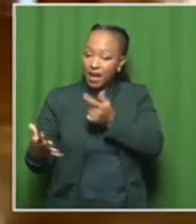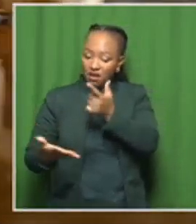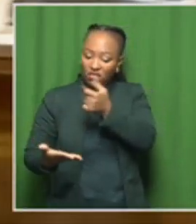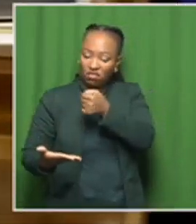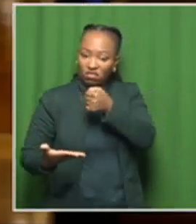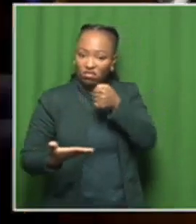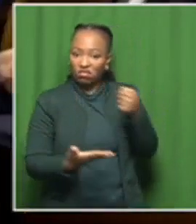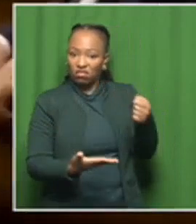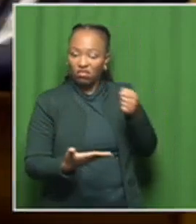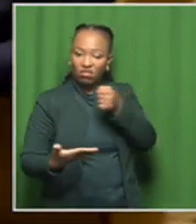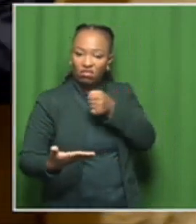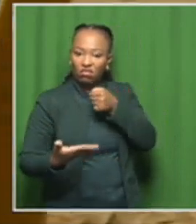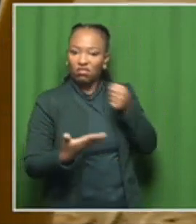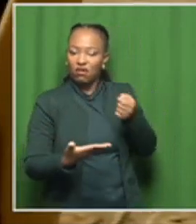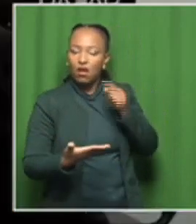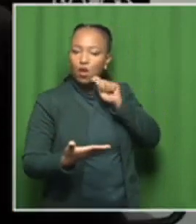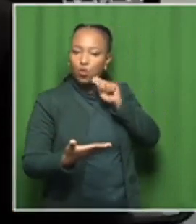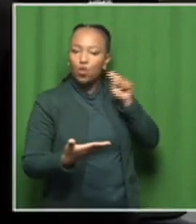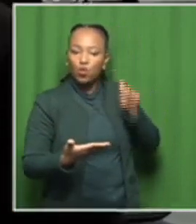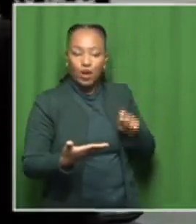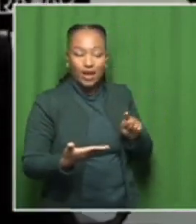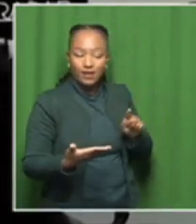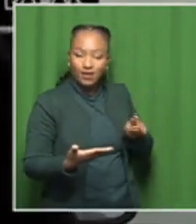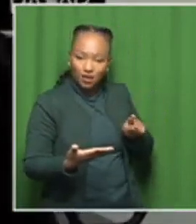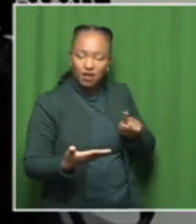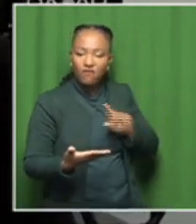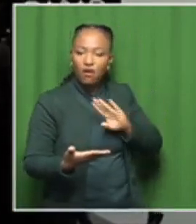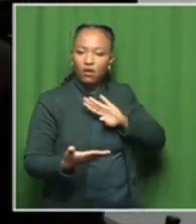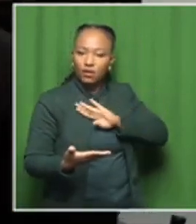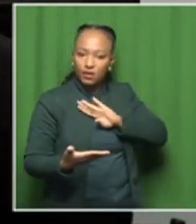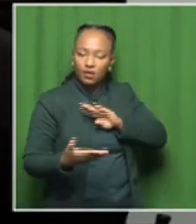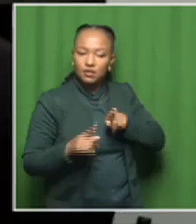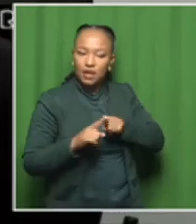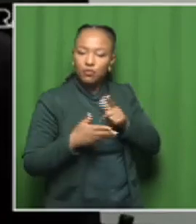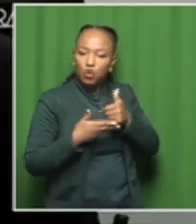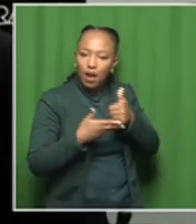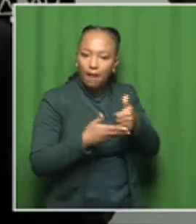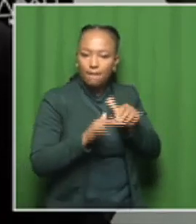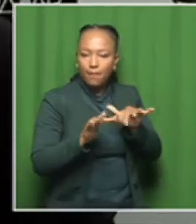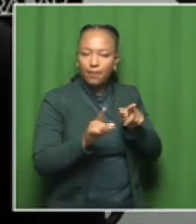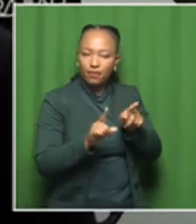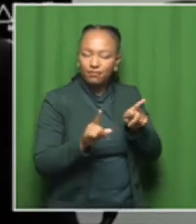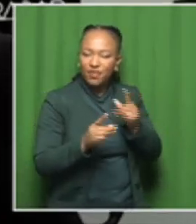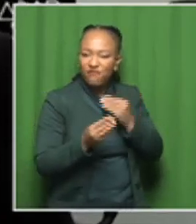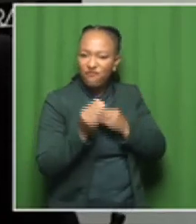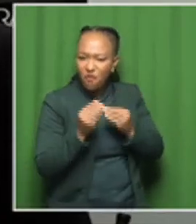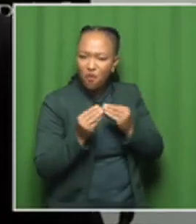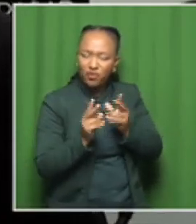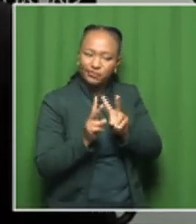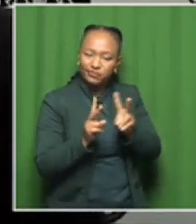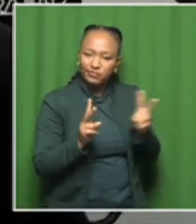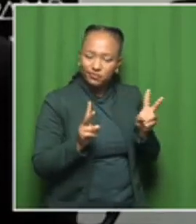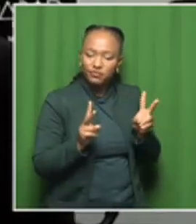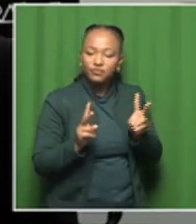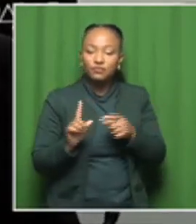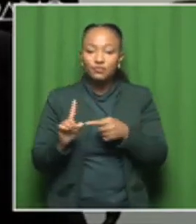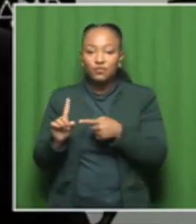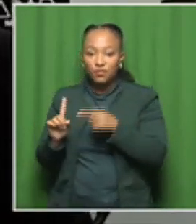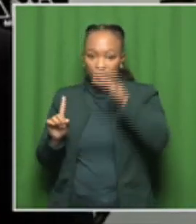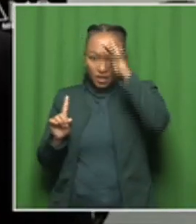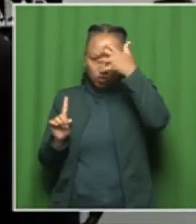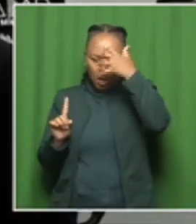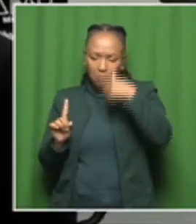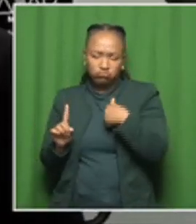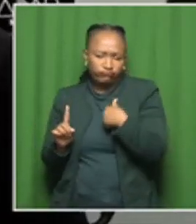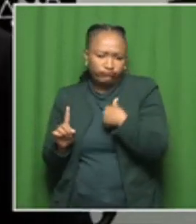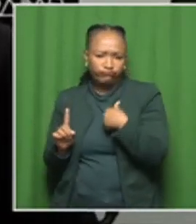in humanitarian and military support. But by contrast, the Trump administration is now ready to work with Russia. This